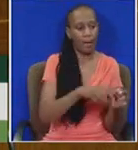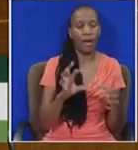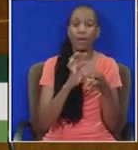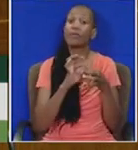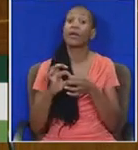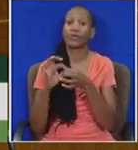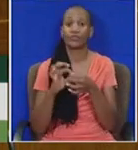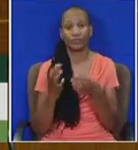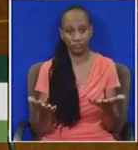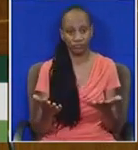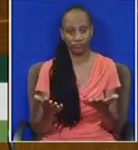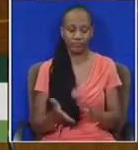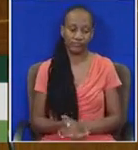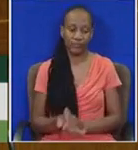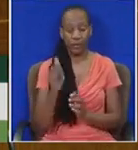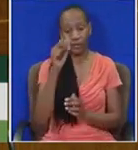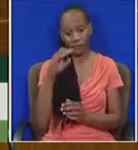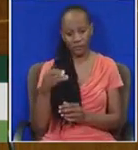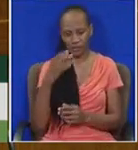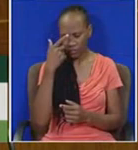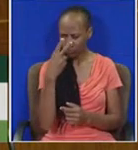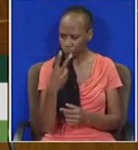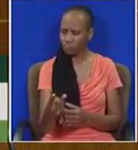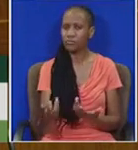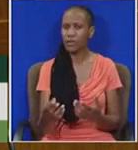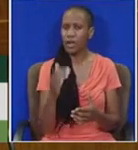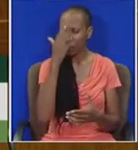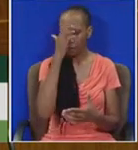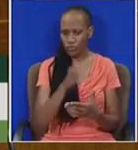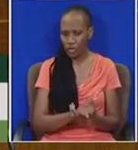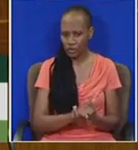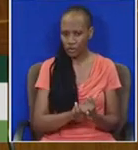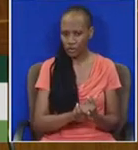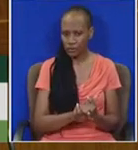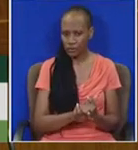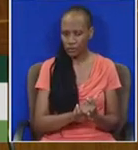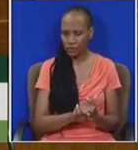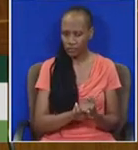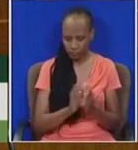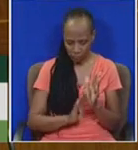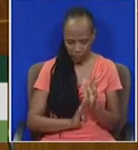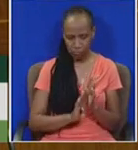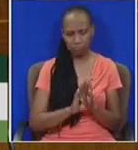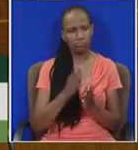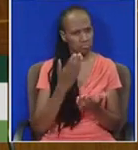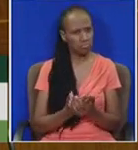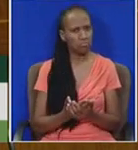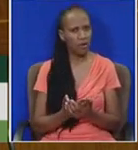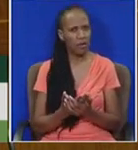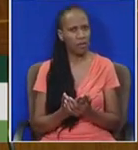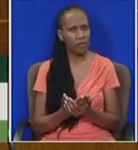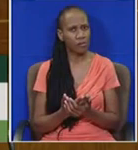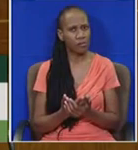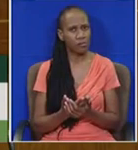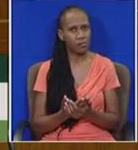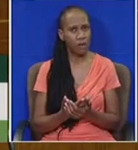ANC realized that, Mr. President, that trust bond was necessary, which found expression in